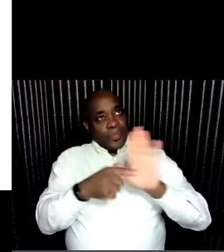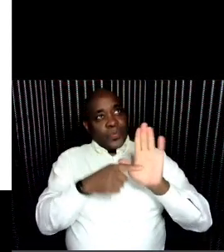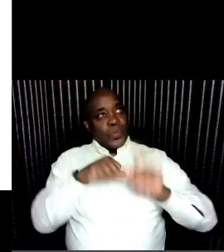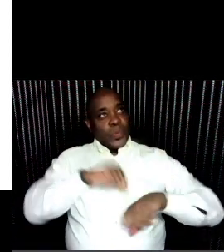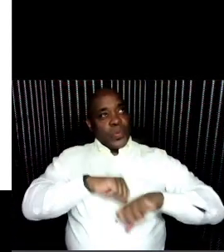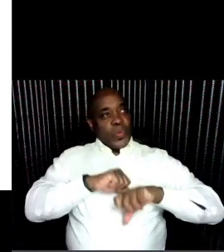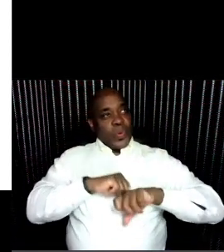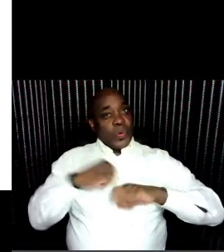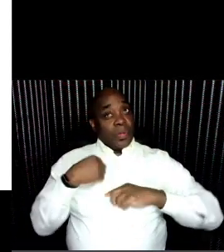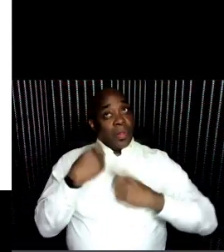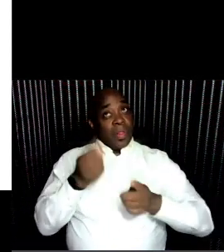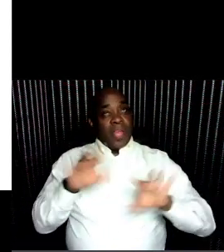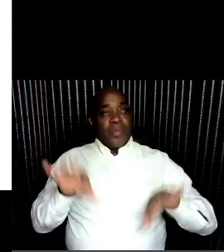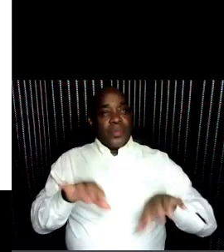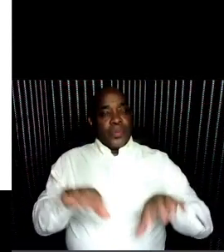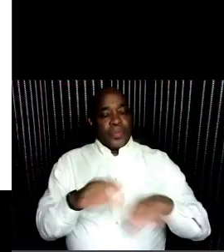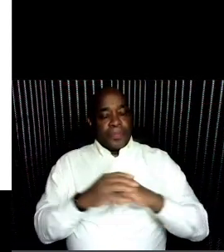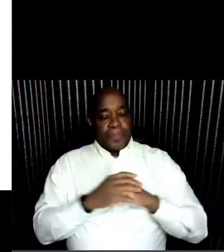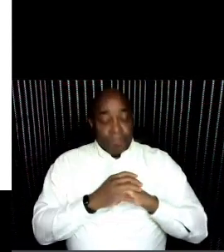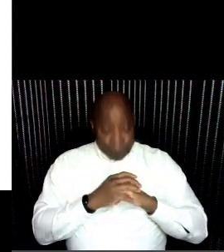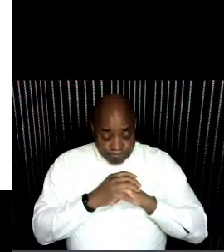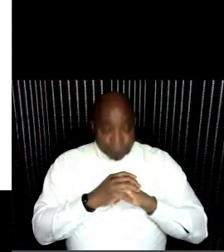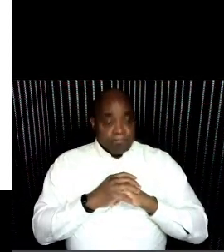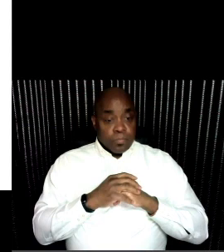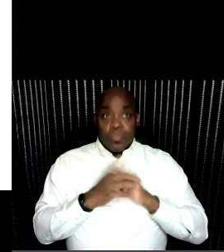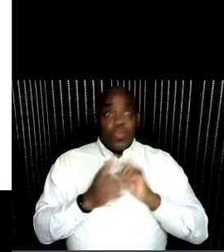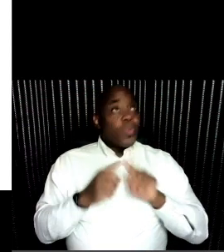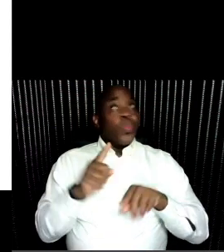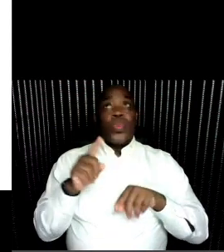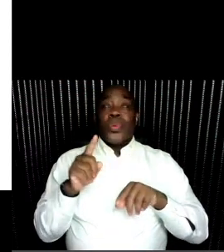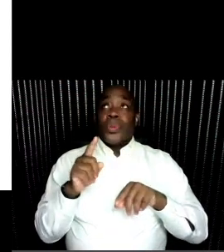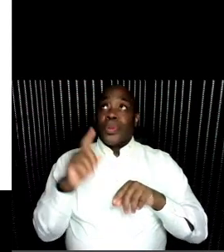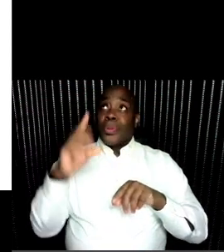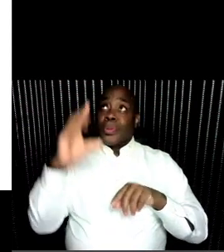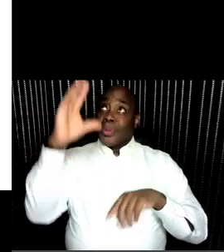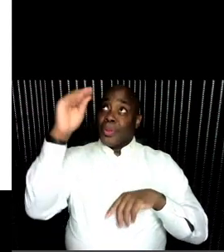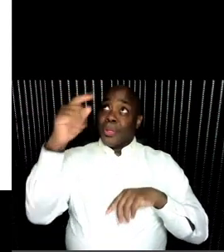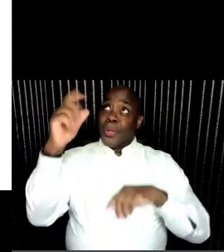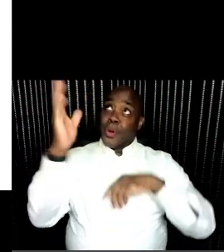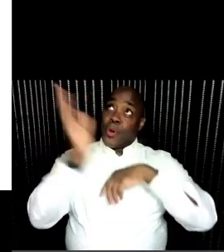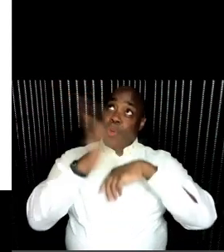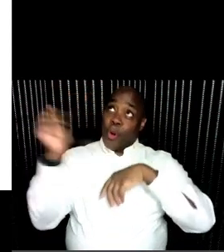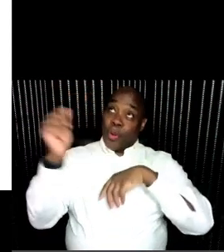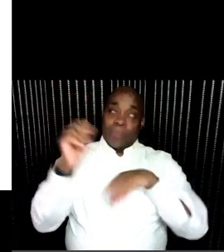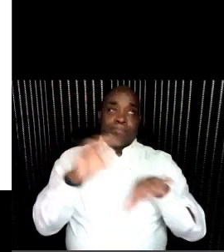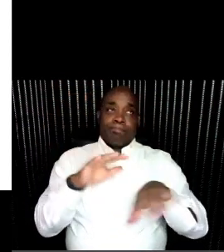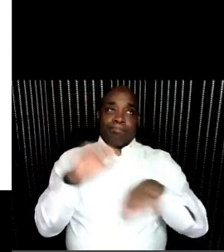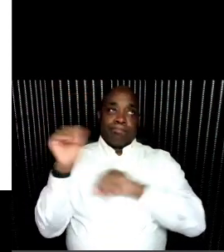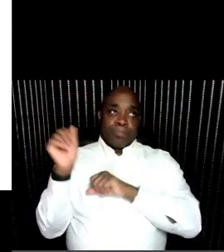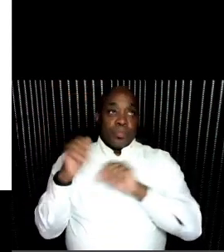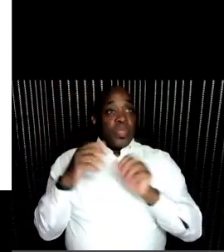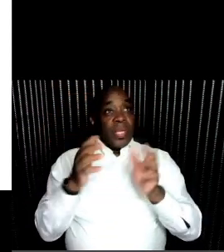Still, when the big boys call, you gotta leave. And I did get asked to come to MSU.